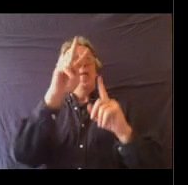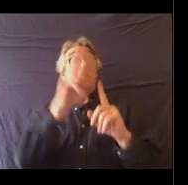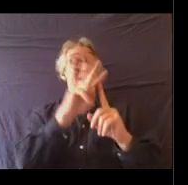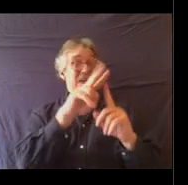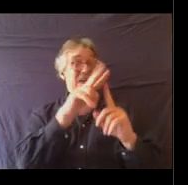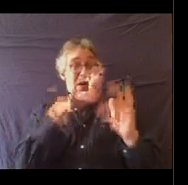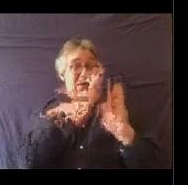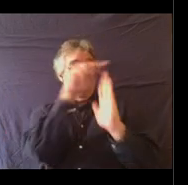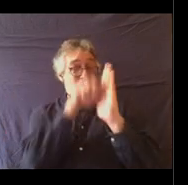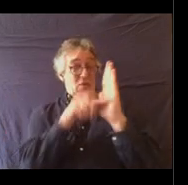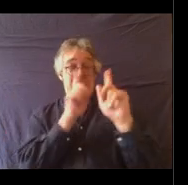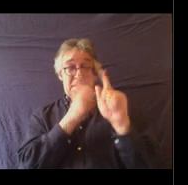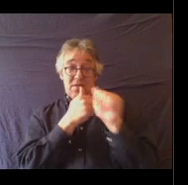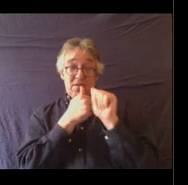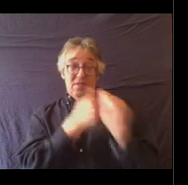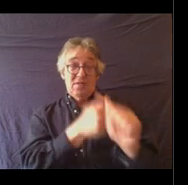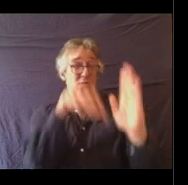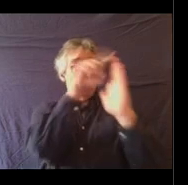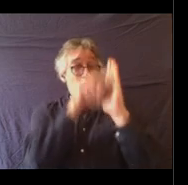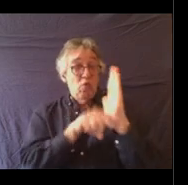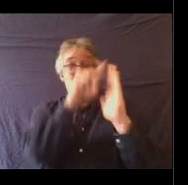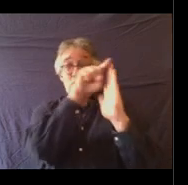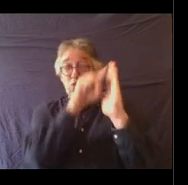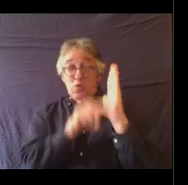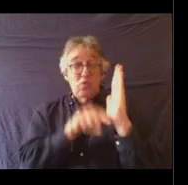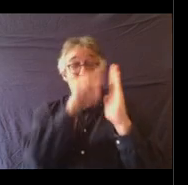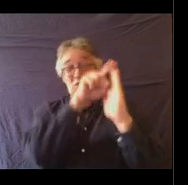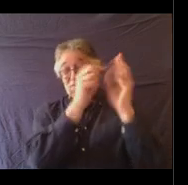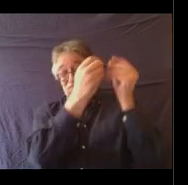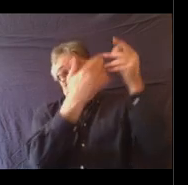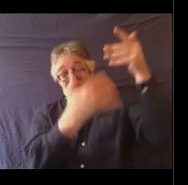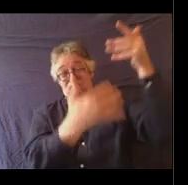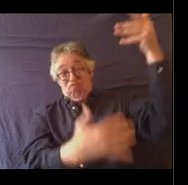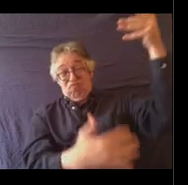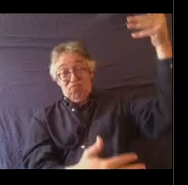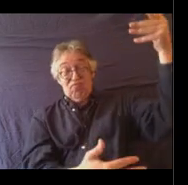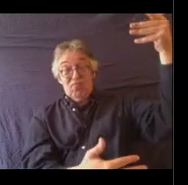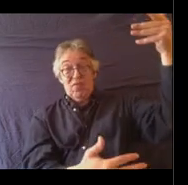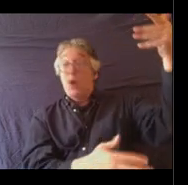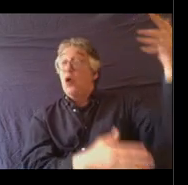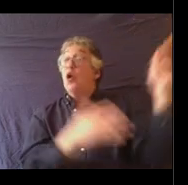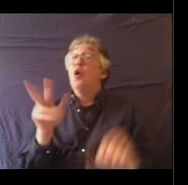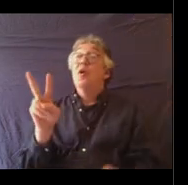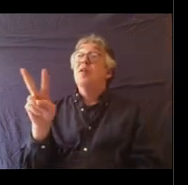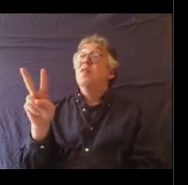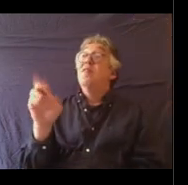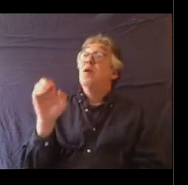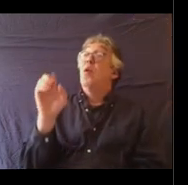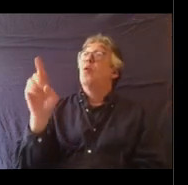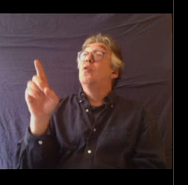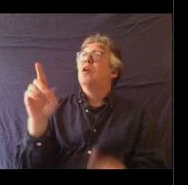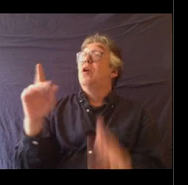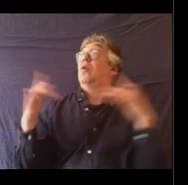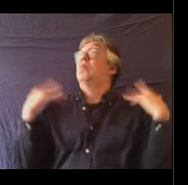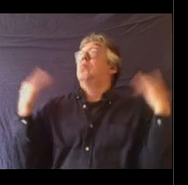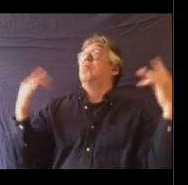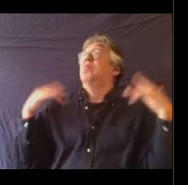have to comply to such a big legislative framework. And for instance, VOD services have